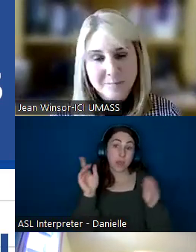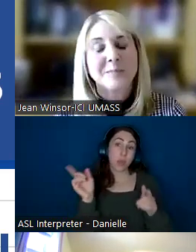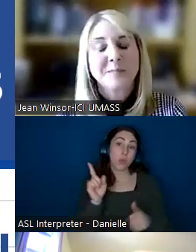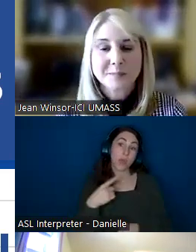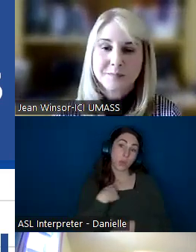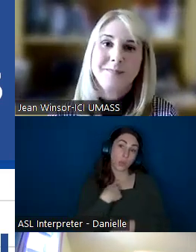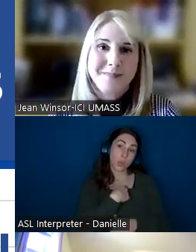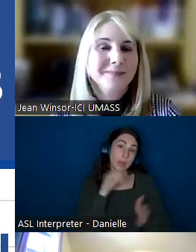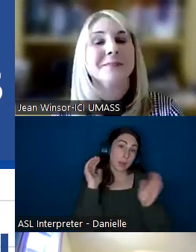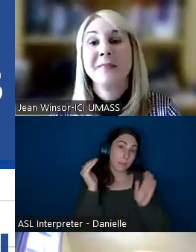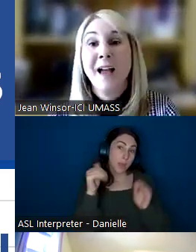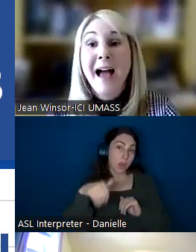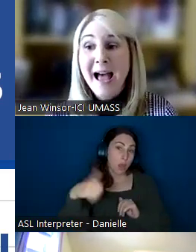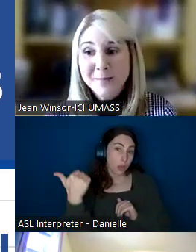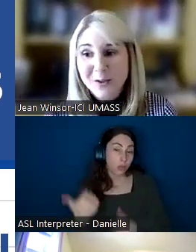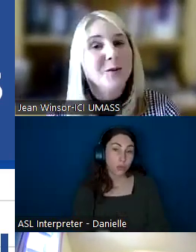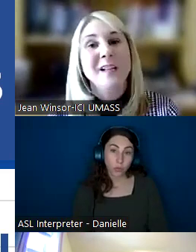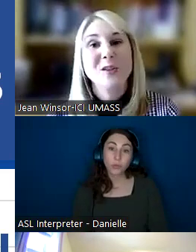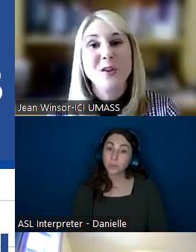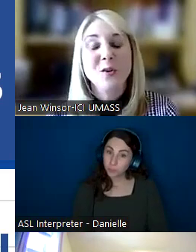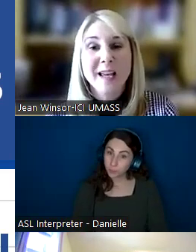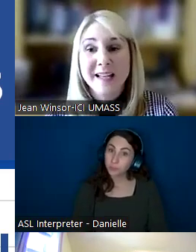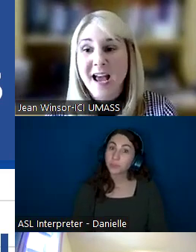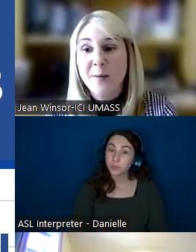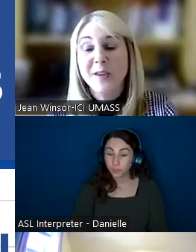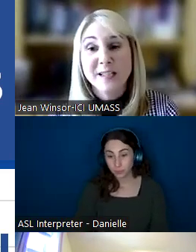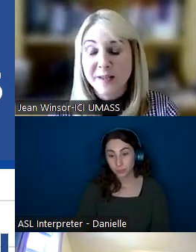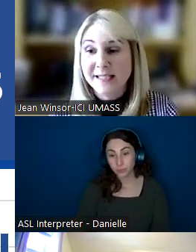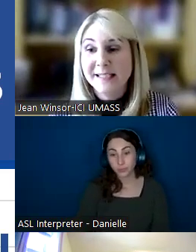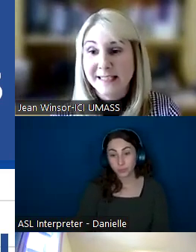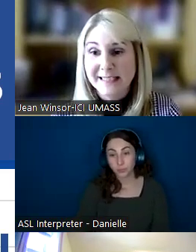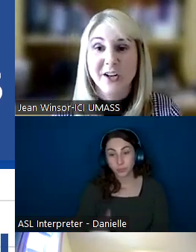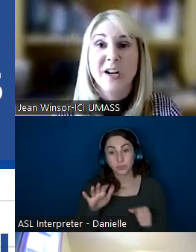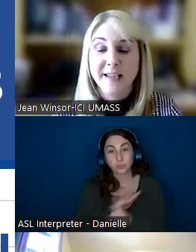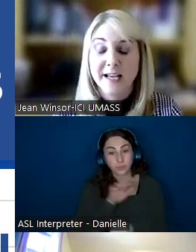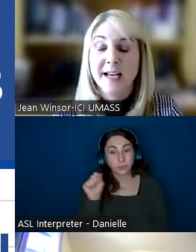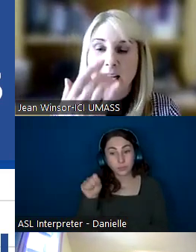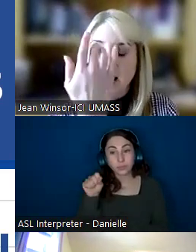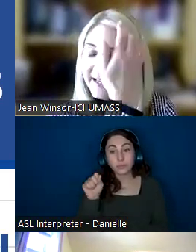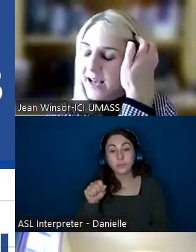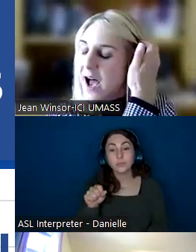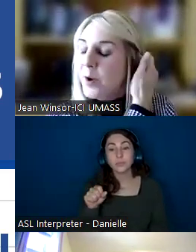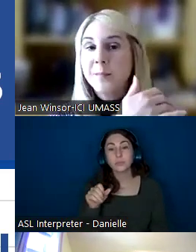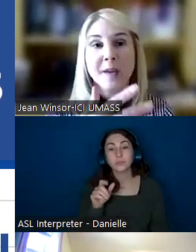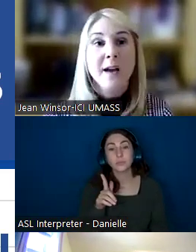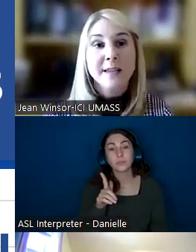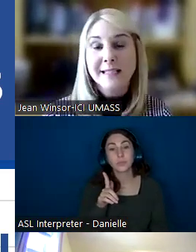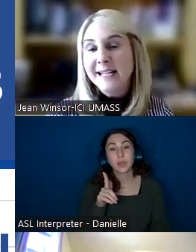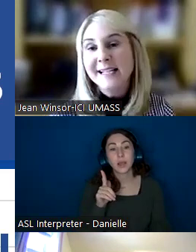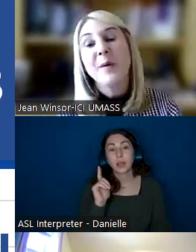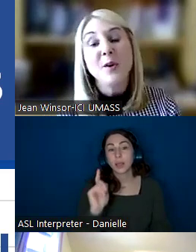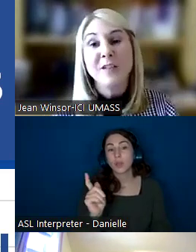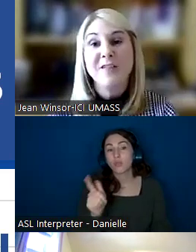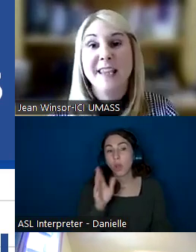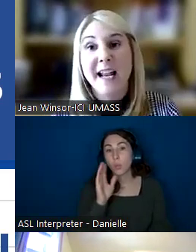respect to everyone else across the country. Absolutely. So you can, and there's some links to this later in the slide